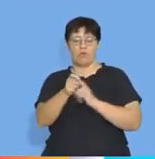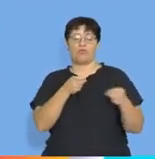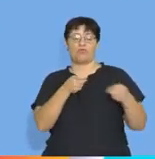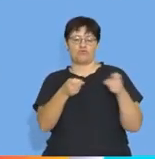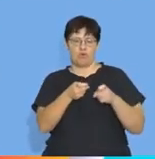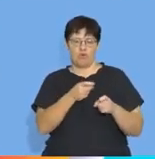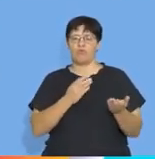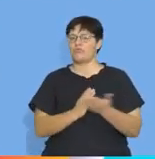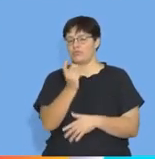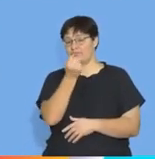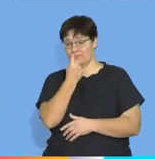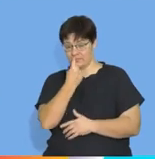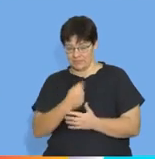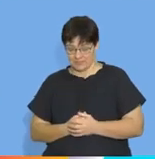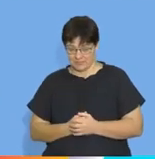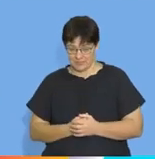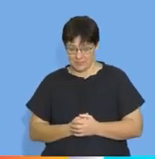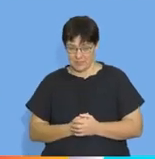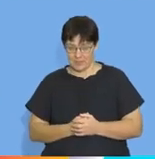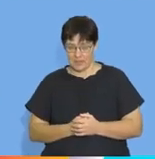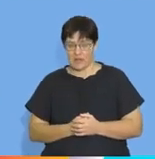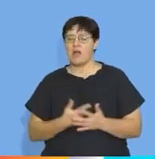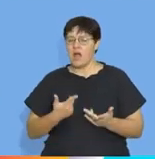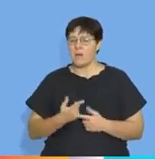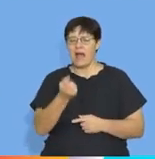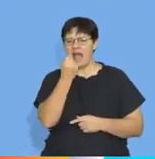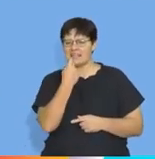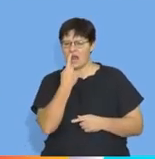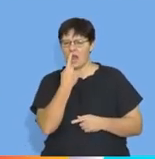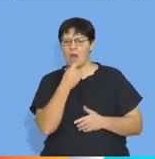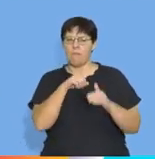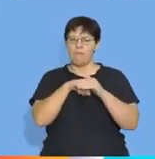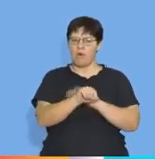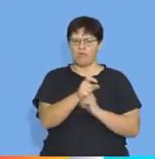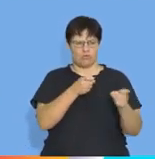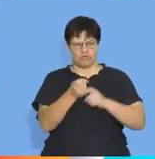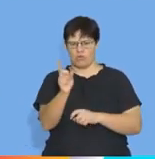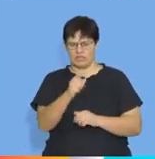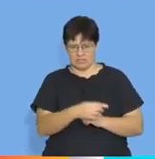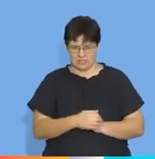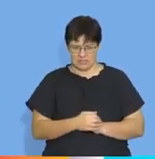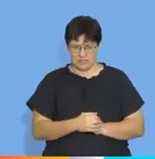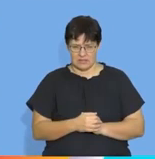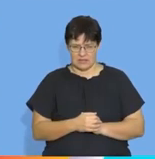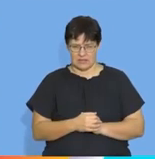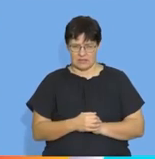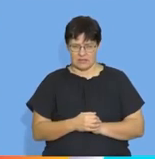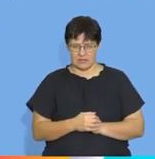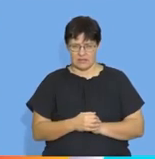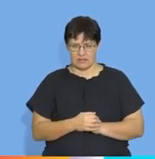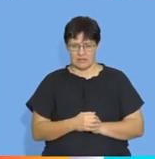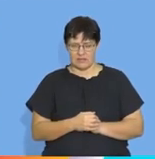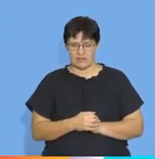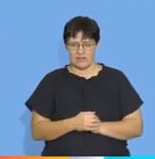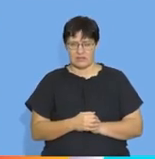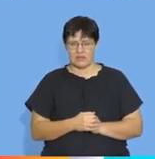and contraception. It's important that we get into understanding what birth control is. But can I pause and go back